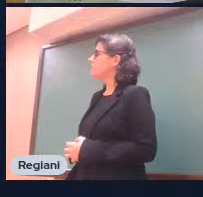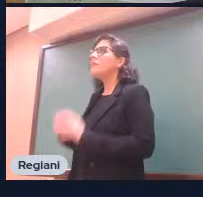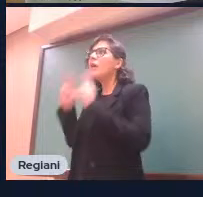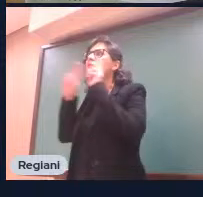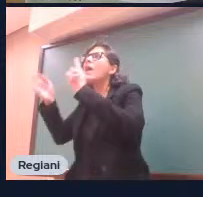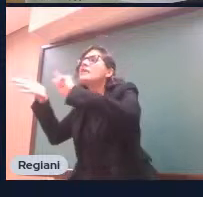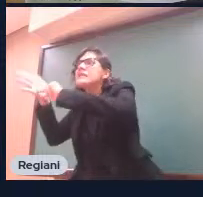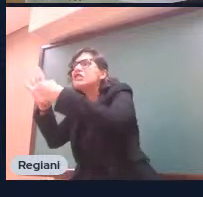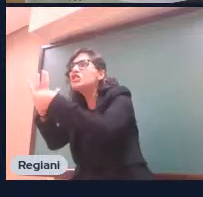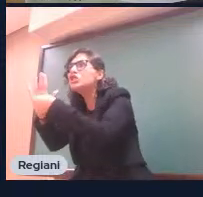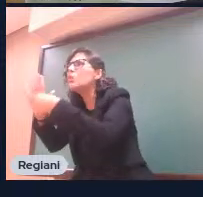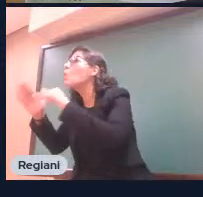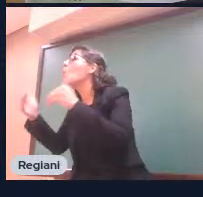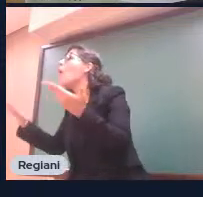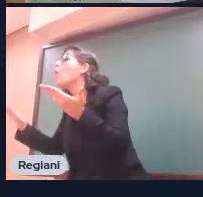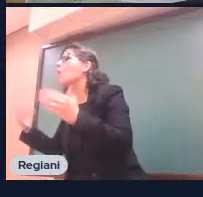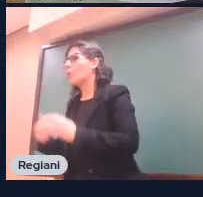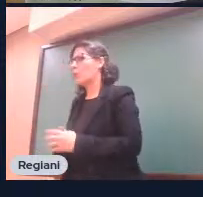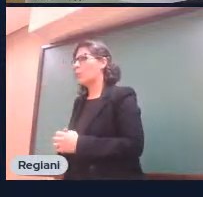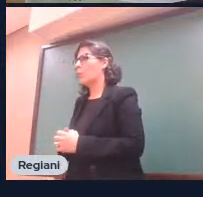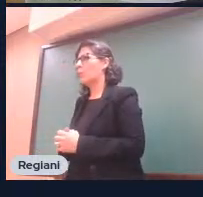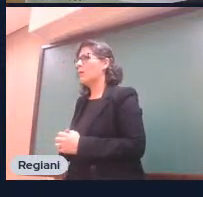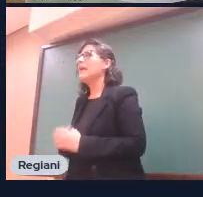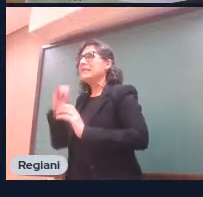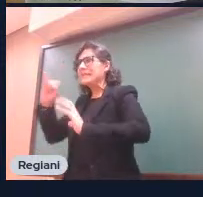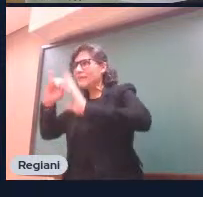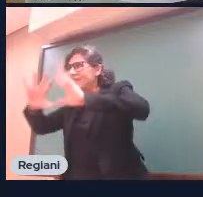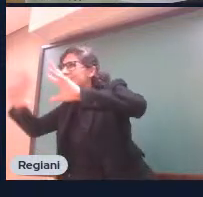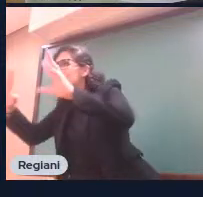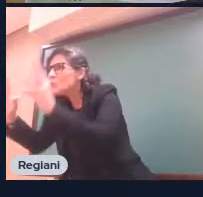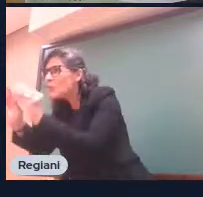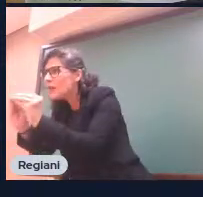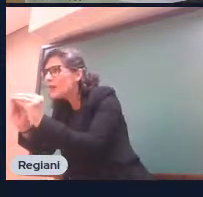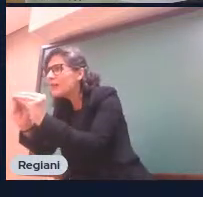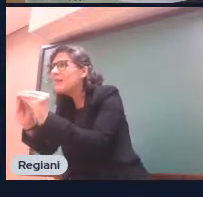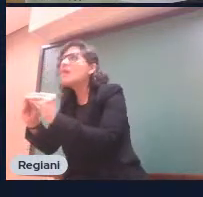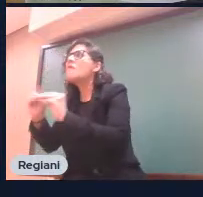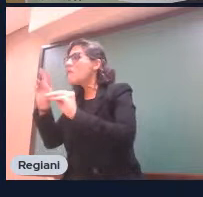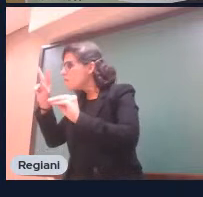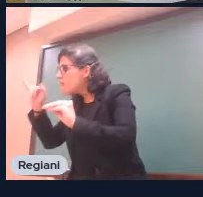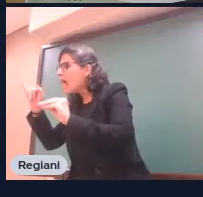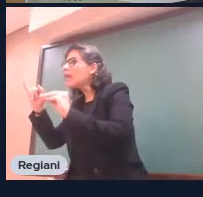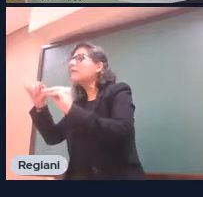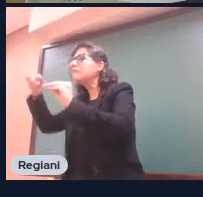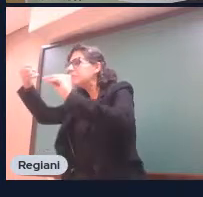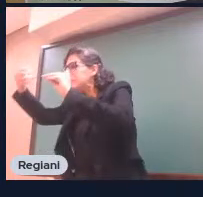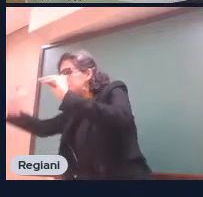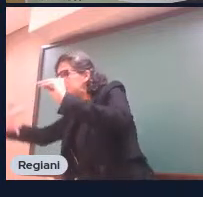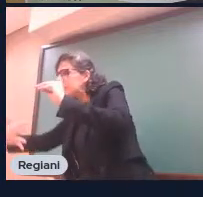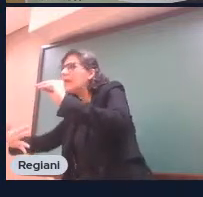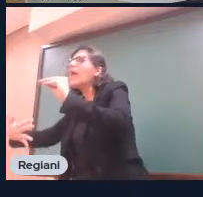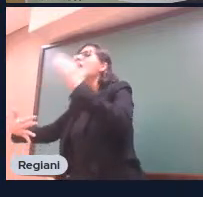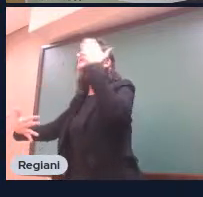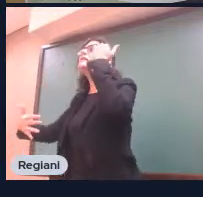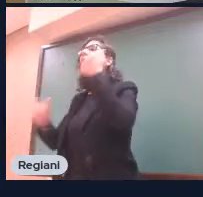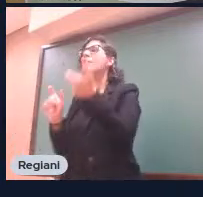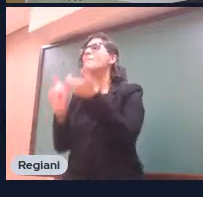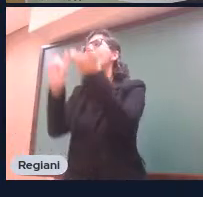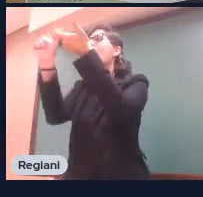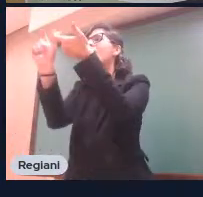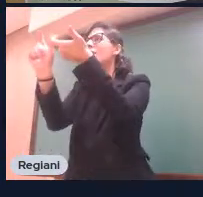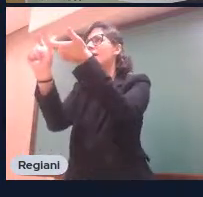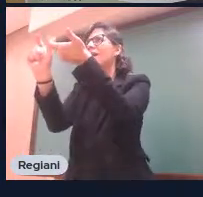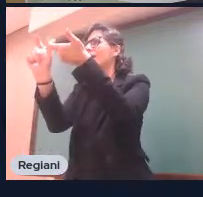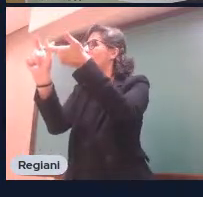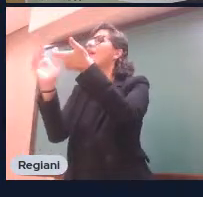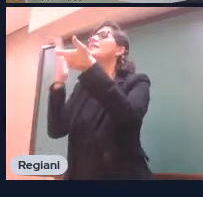sense. If you recommend someone or something, you suggest that they would be at some. So it knows how Colbert definitions